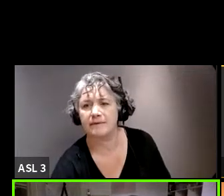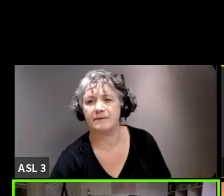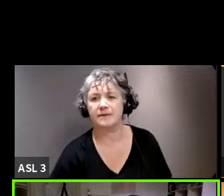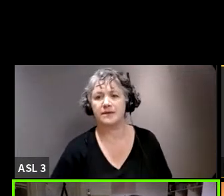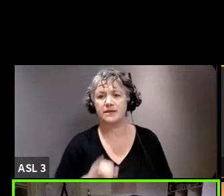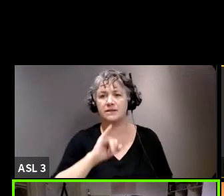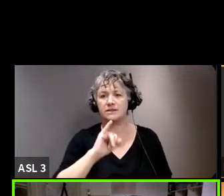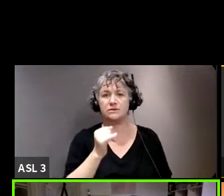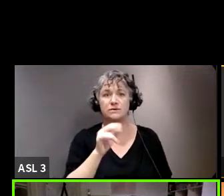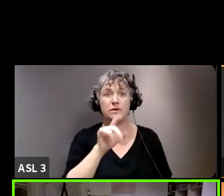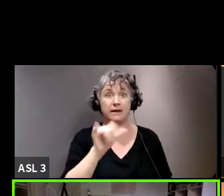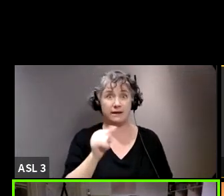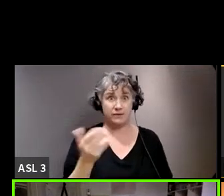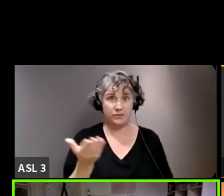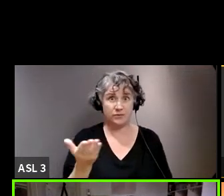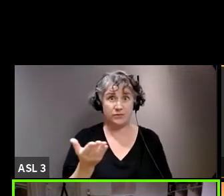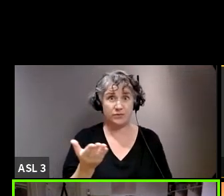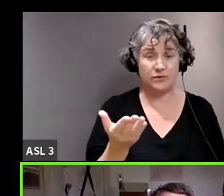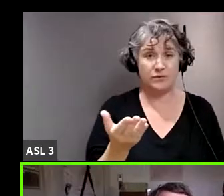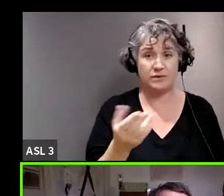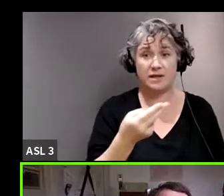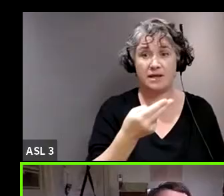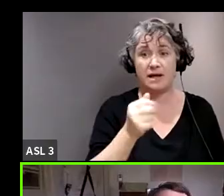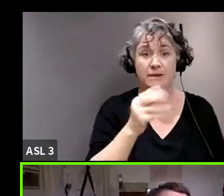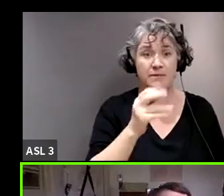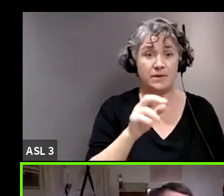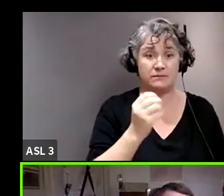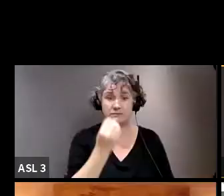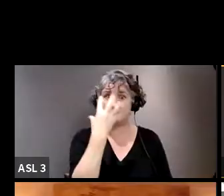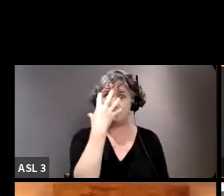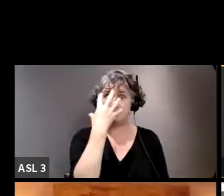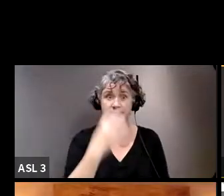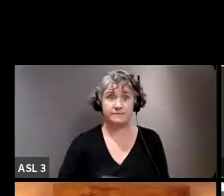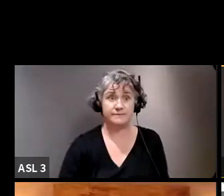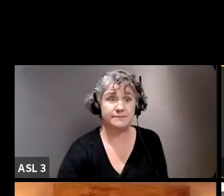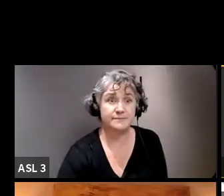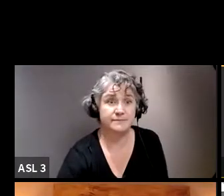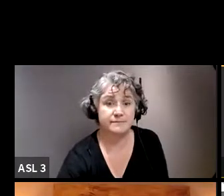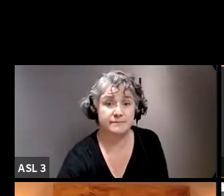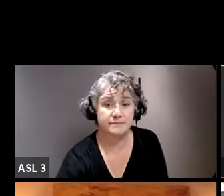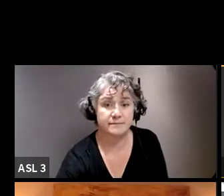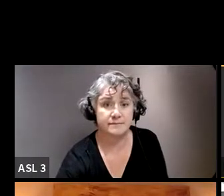present if she could turn her camera on